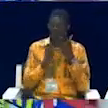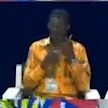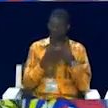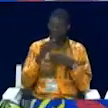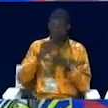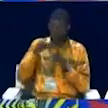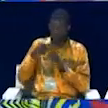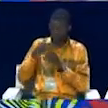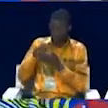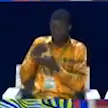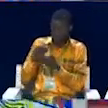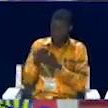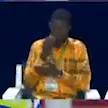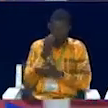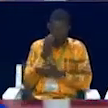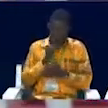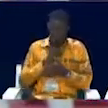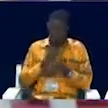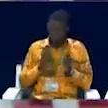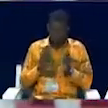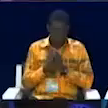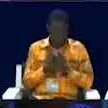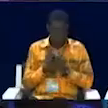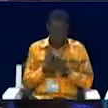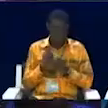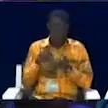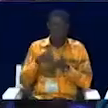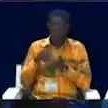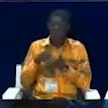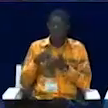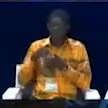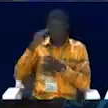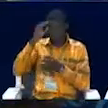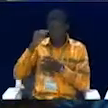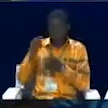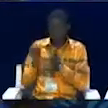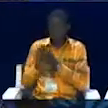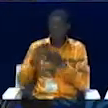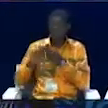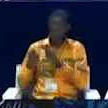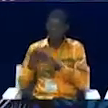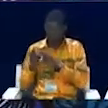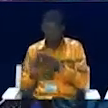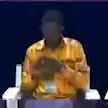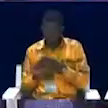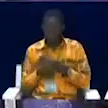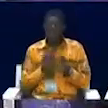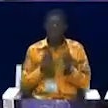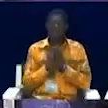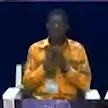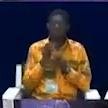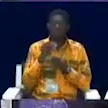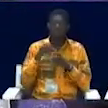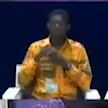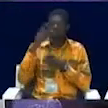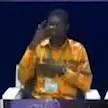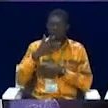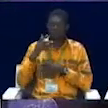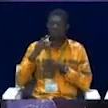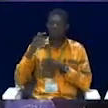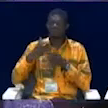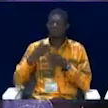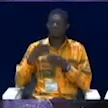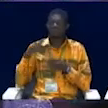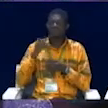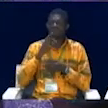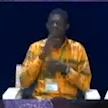Timodele, Mobama Momodeyi, won wa si odo awon neighbor mi mo ba won niwaju ta